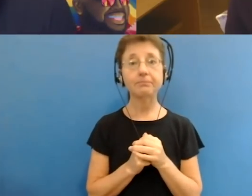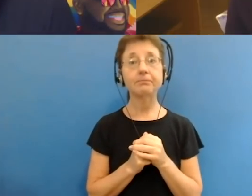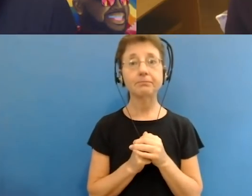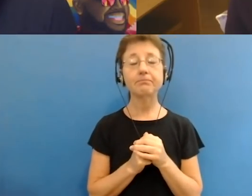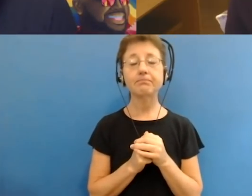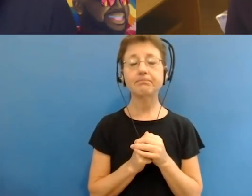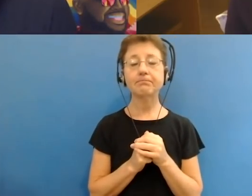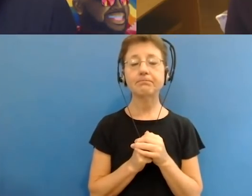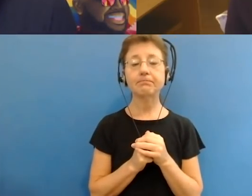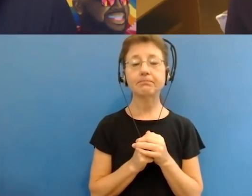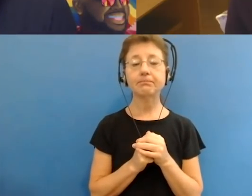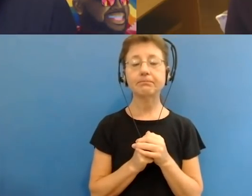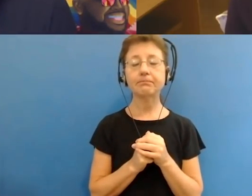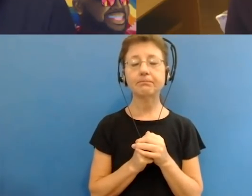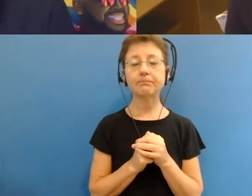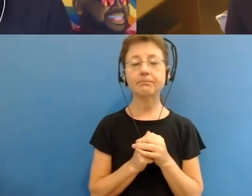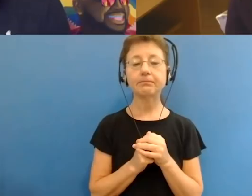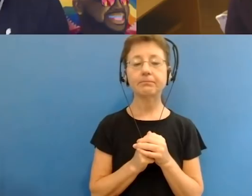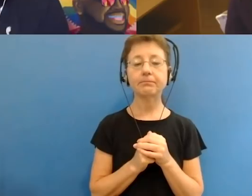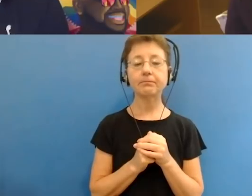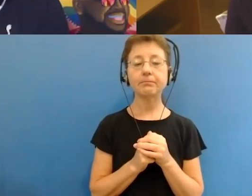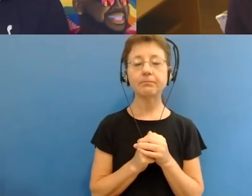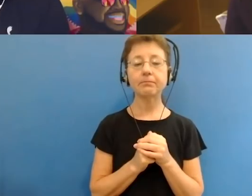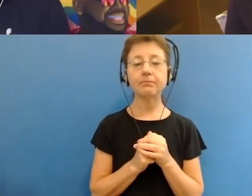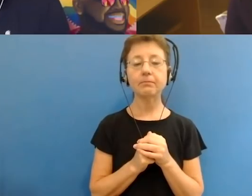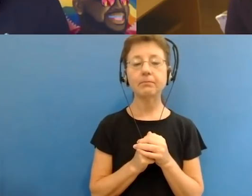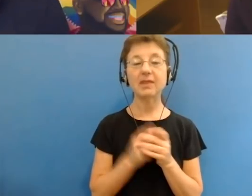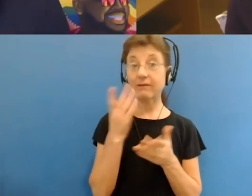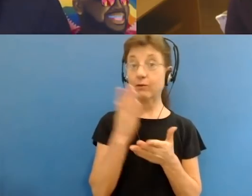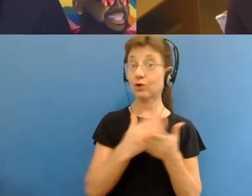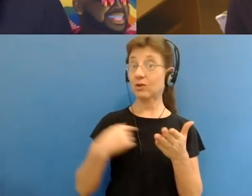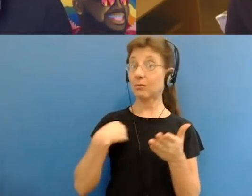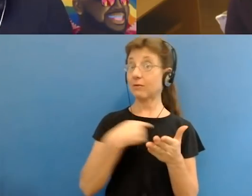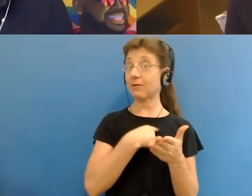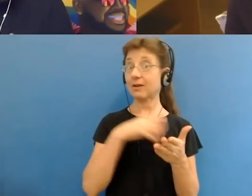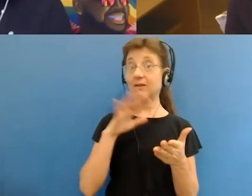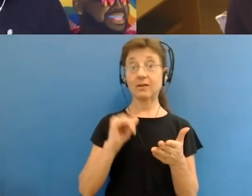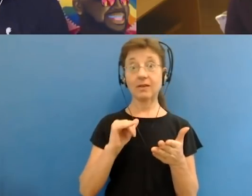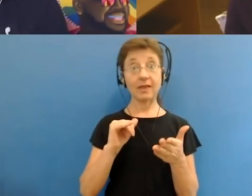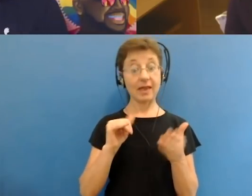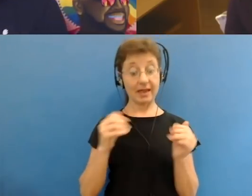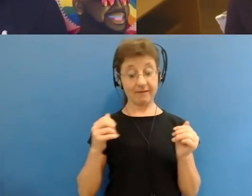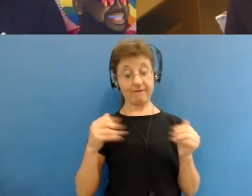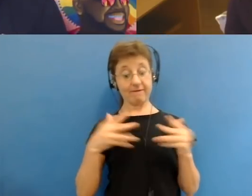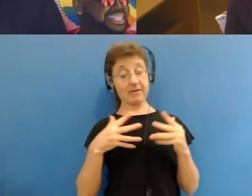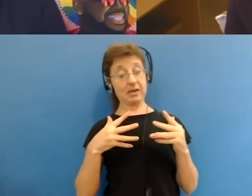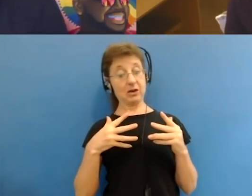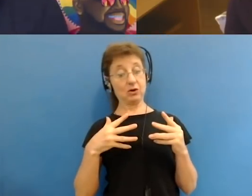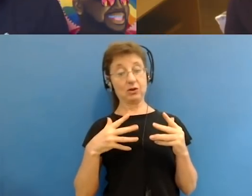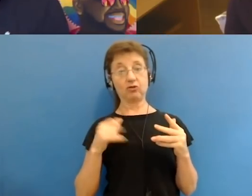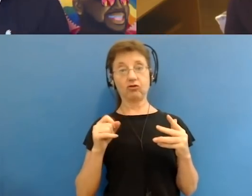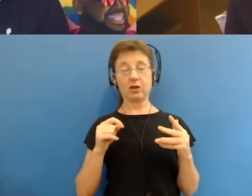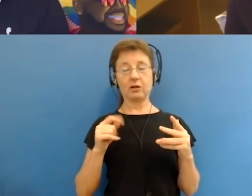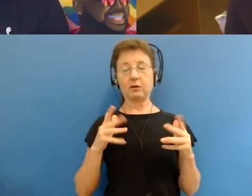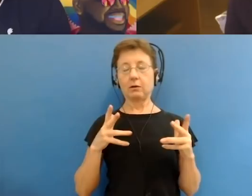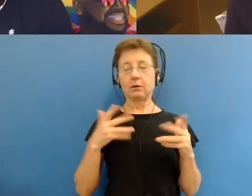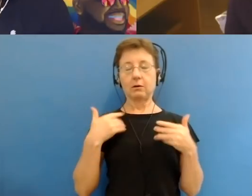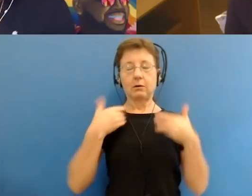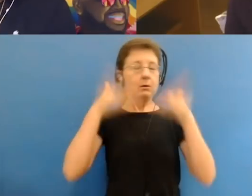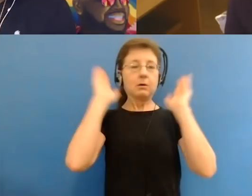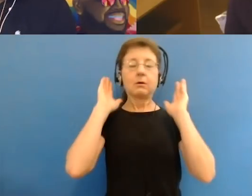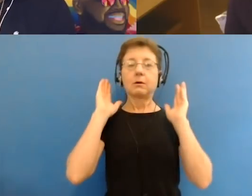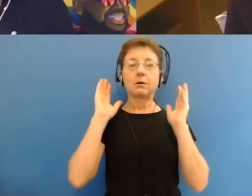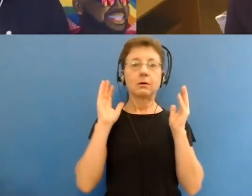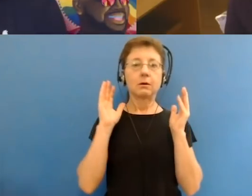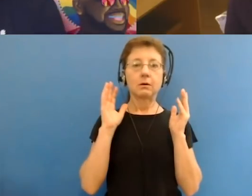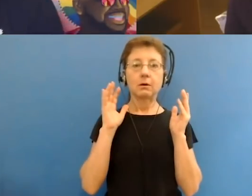And the fear, for some of us, the fear is just still so completely overwhelming. So completely, it just